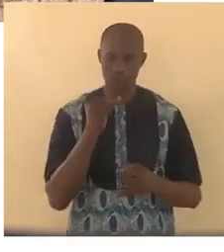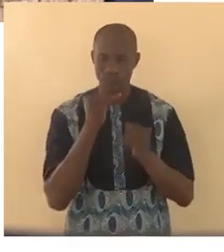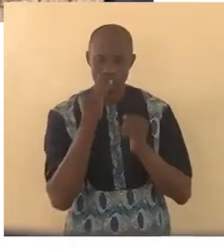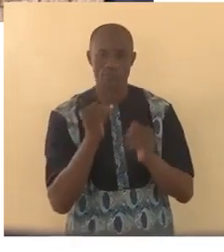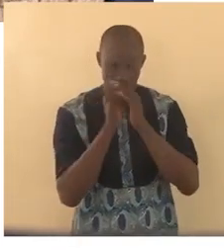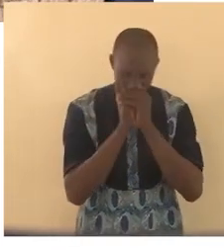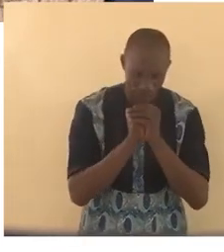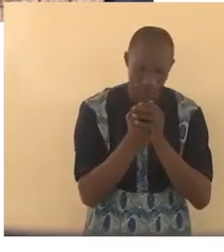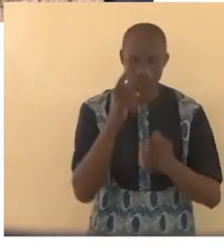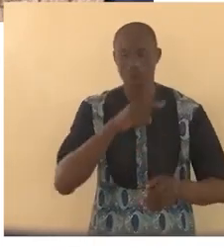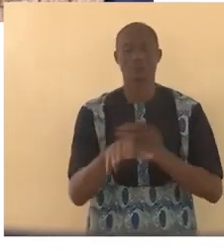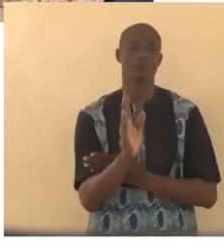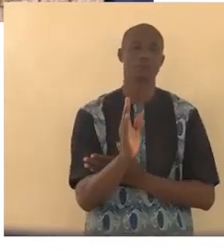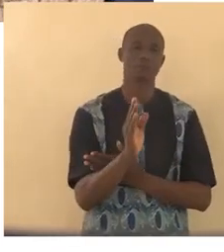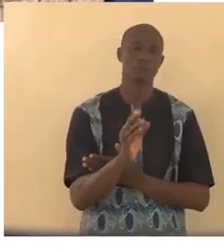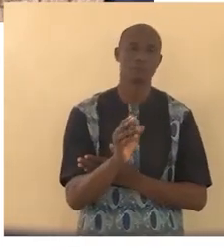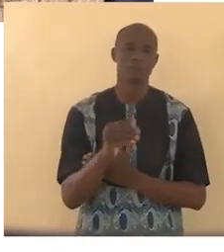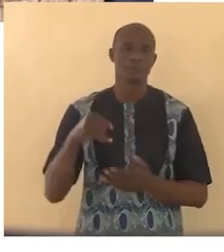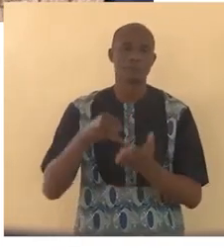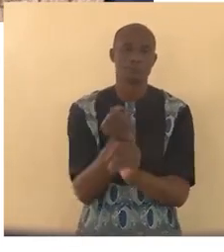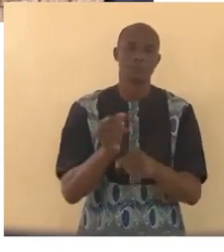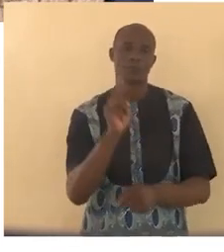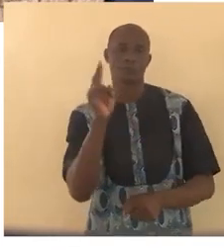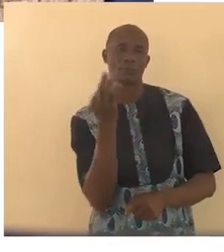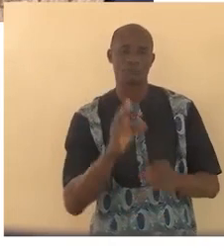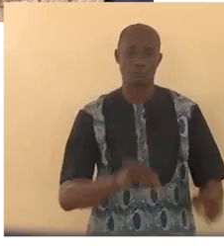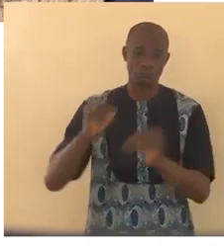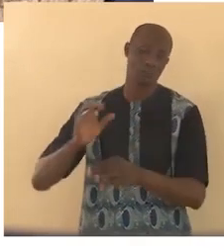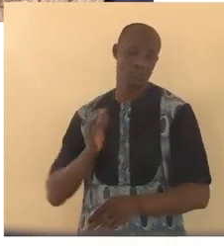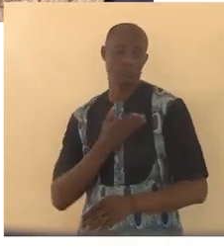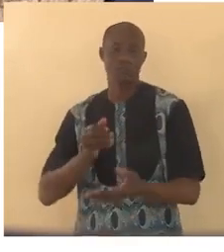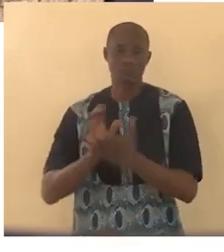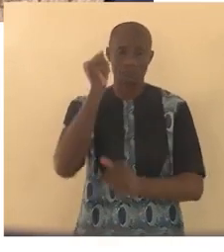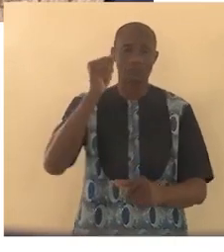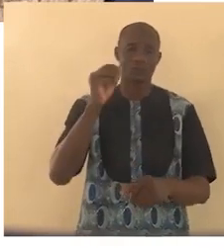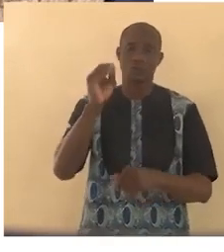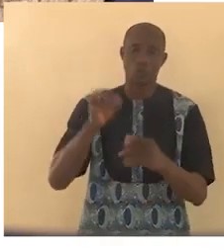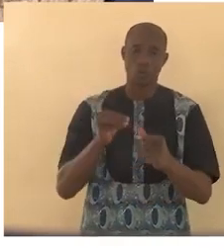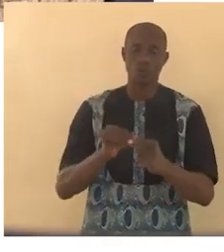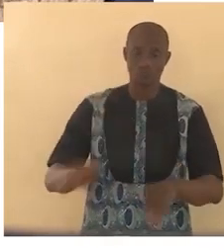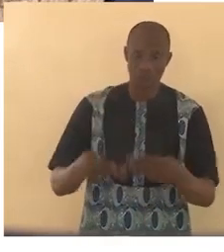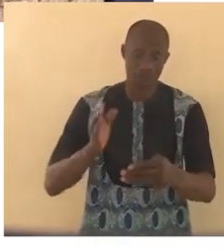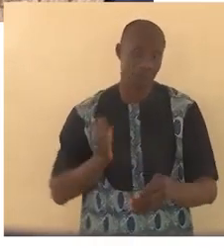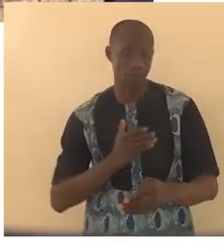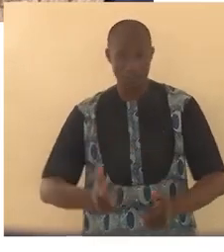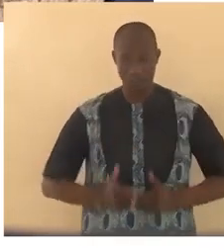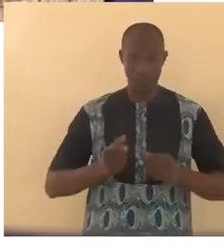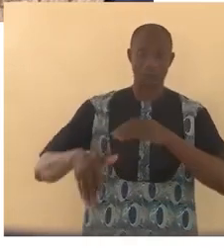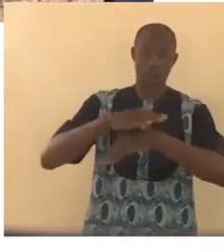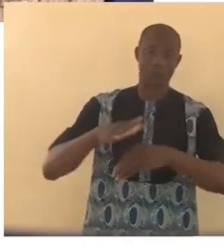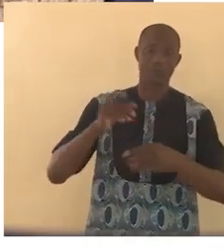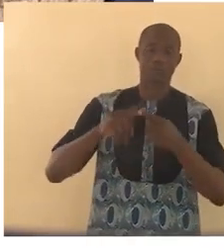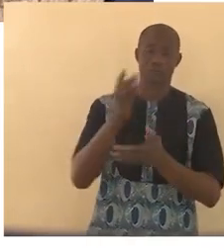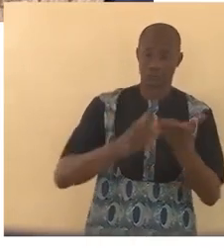Idolatry is worship of false gods. It consists in putting our trust or giving our life over to something